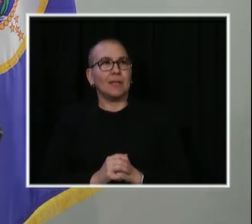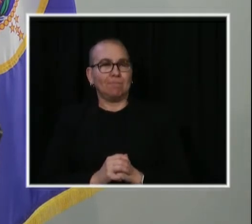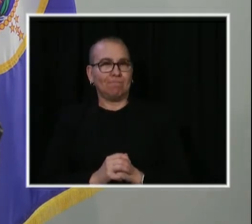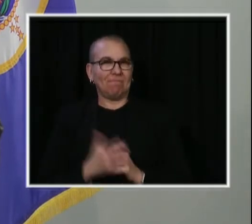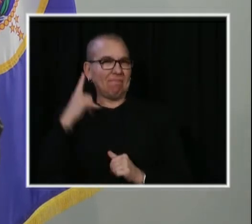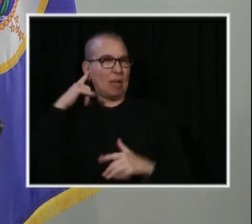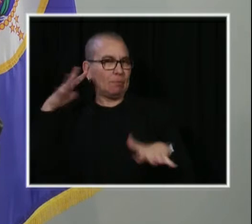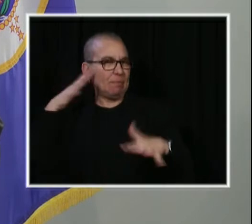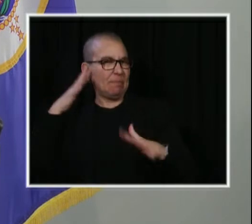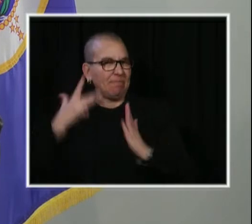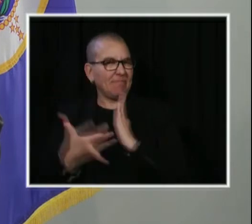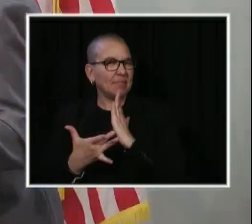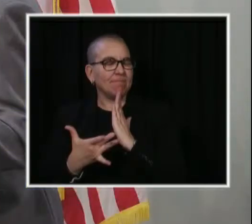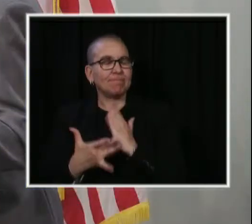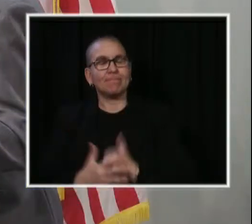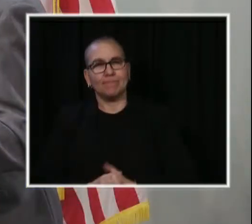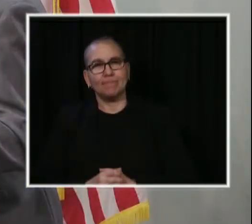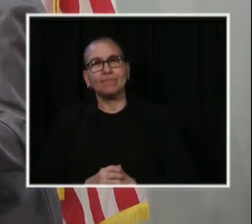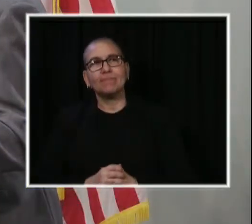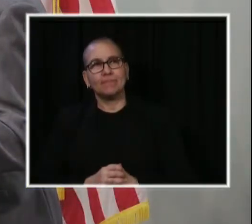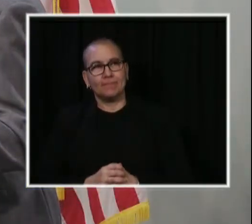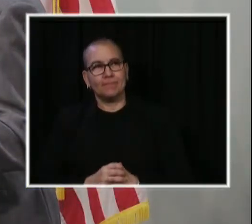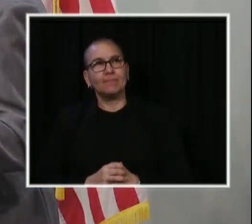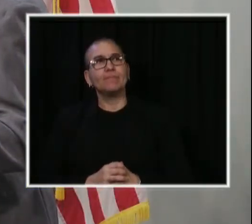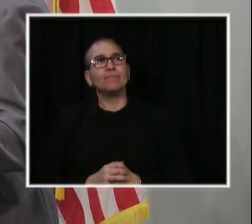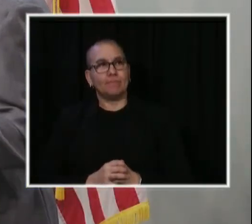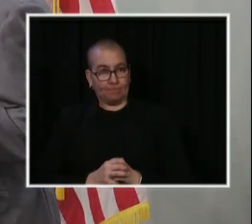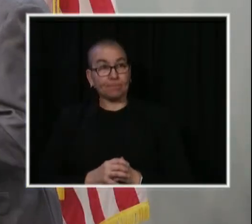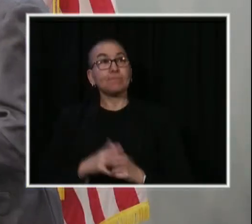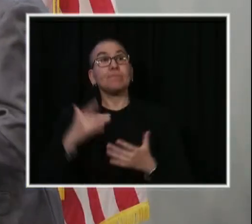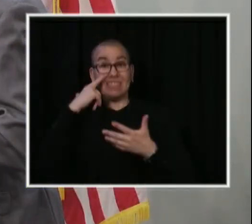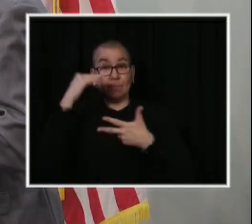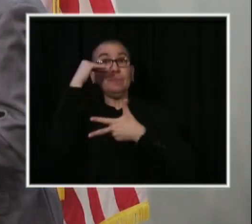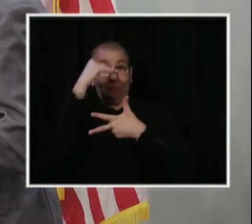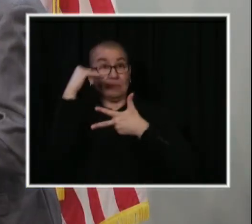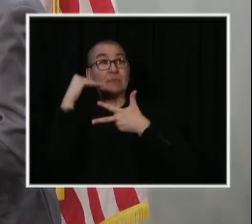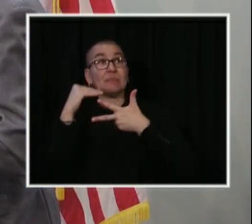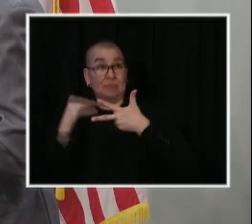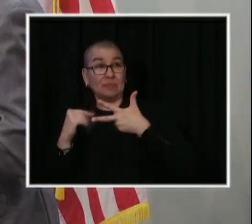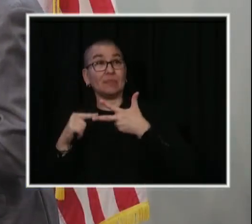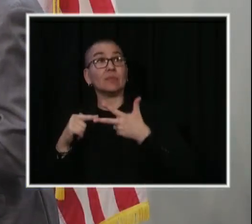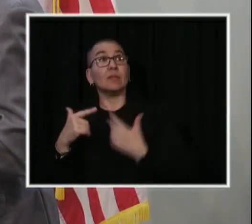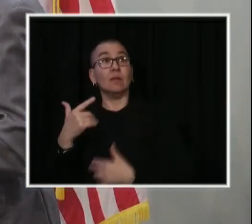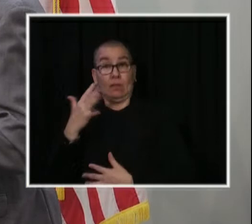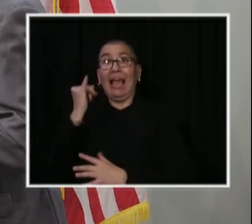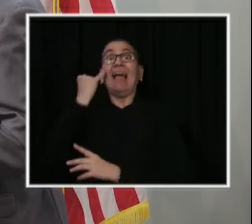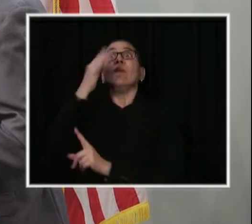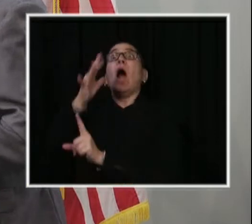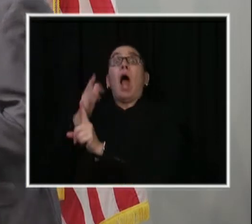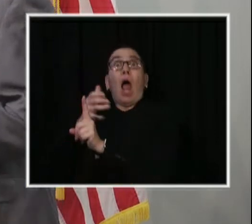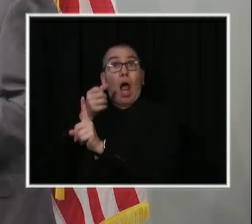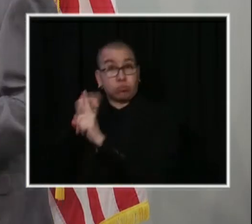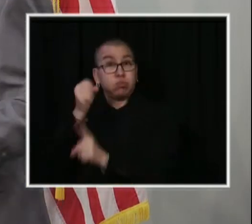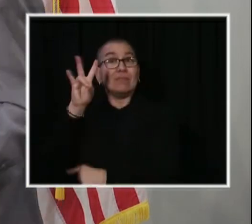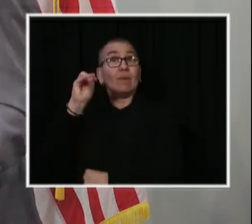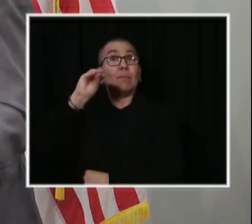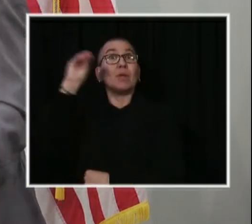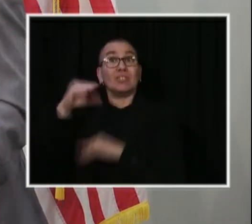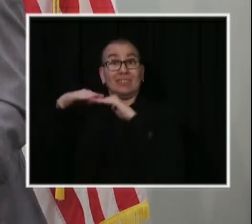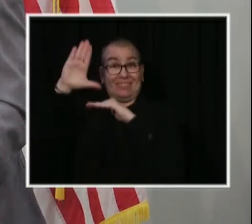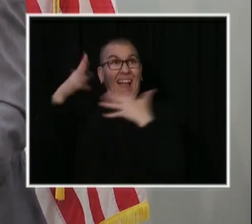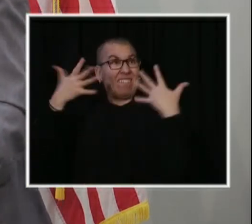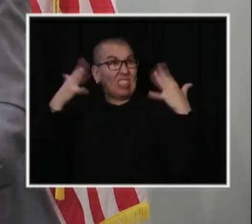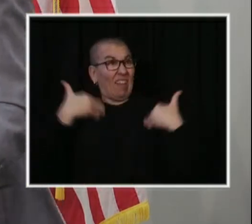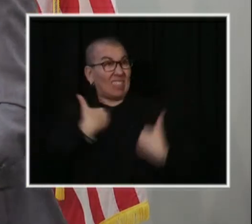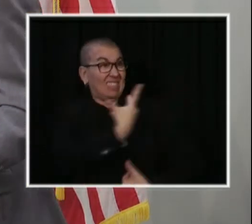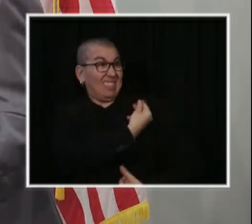this. And then, of course, step 3, when we hit 70% of 16 plus, that's